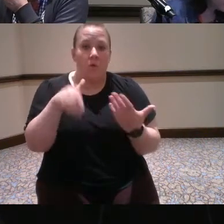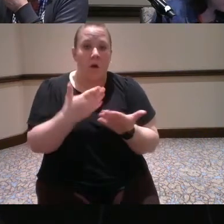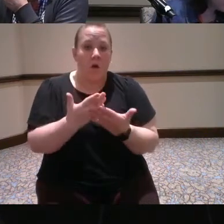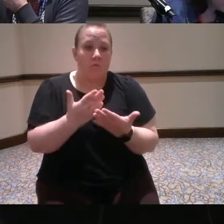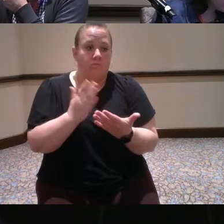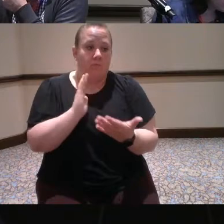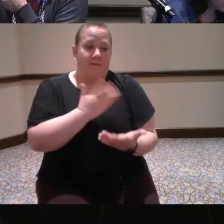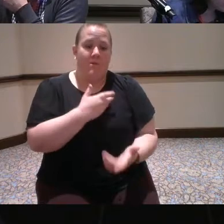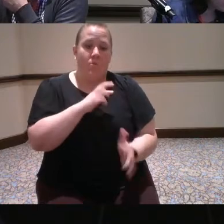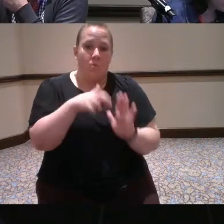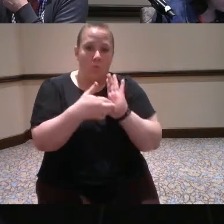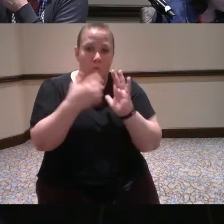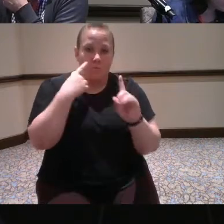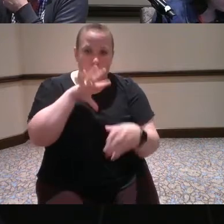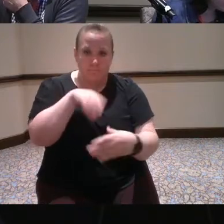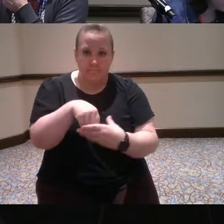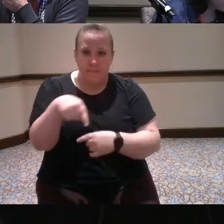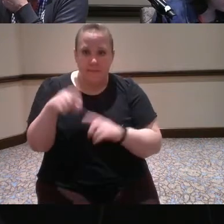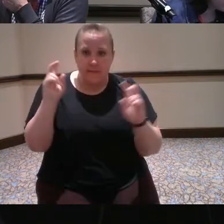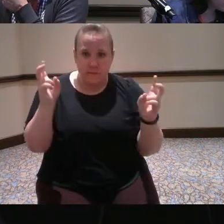to engage with this issue.